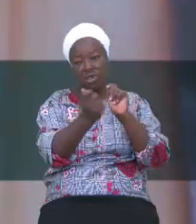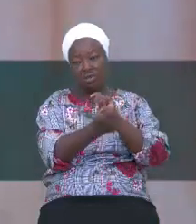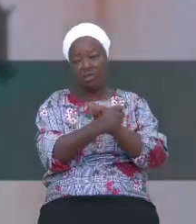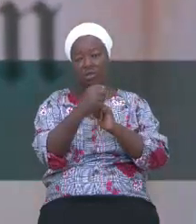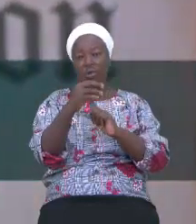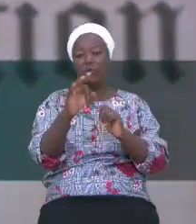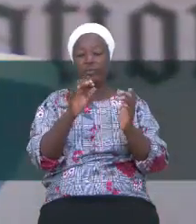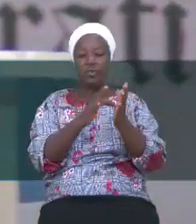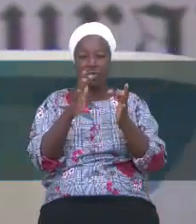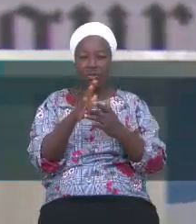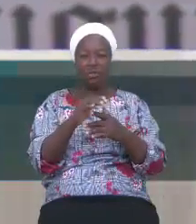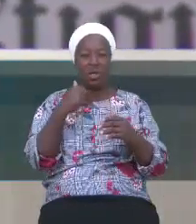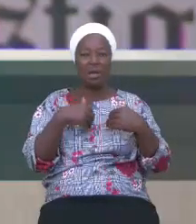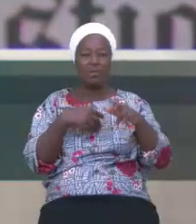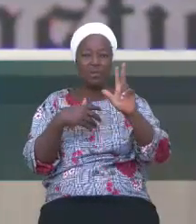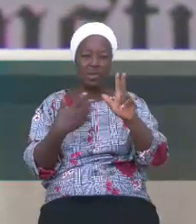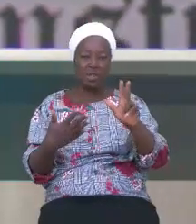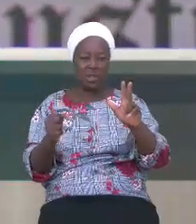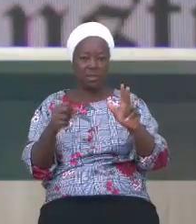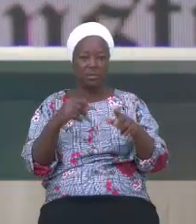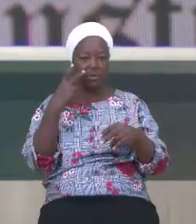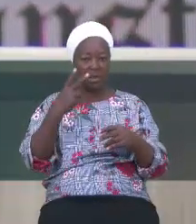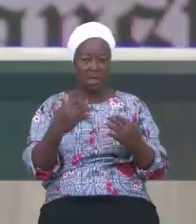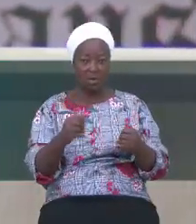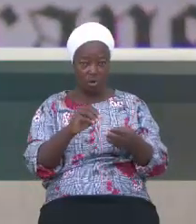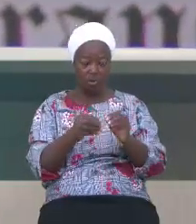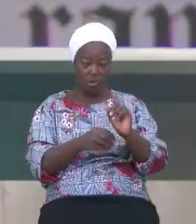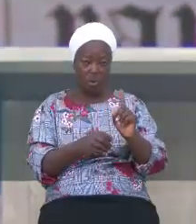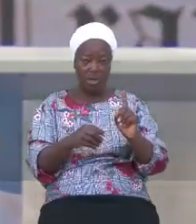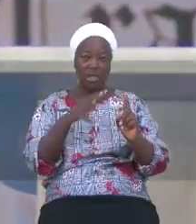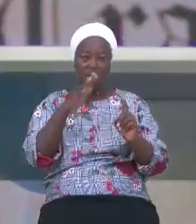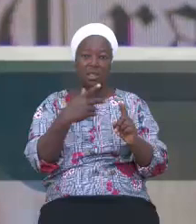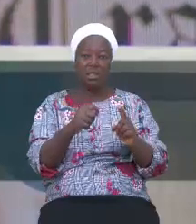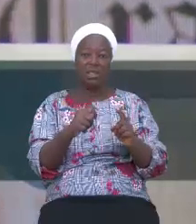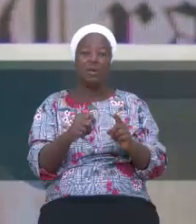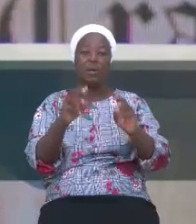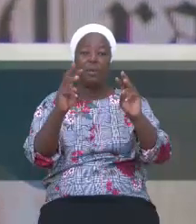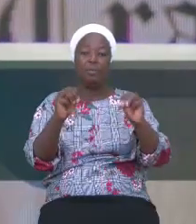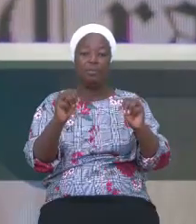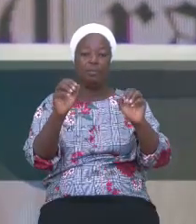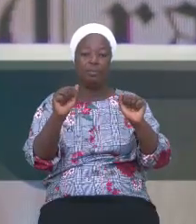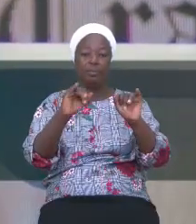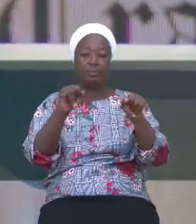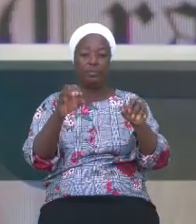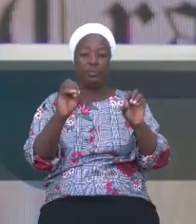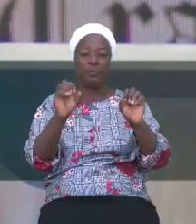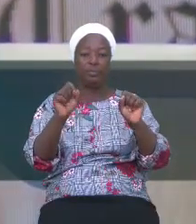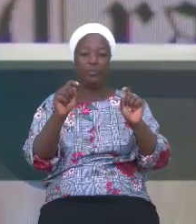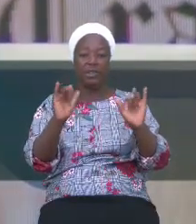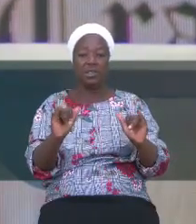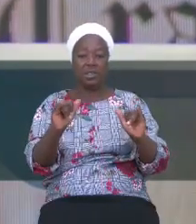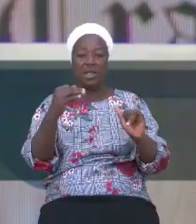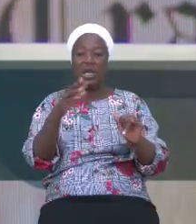Jesus. There are three things we're looking at. Number one, the majesty and the glory of